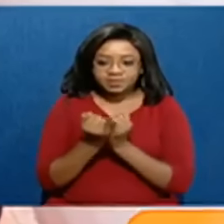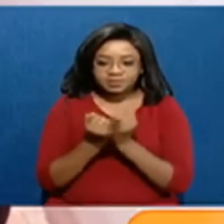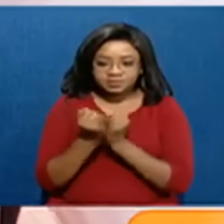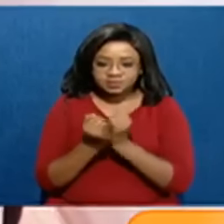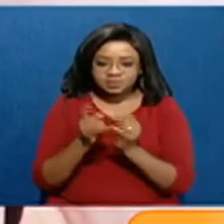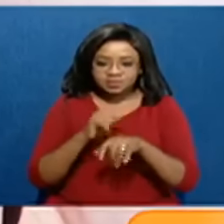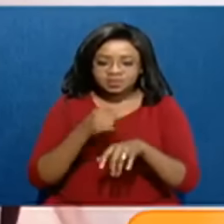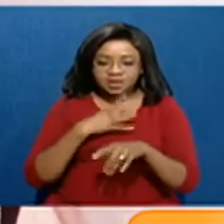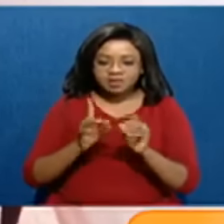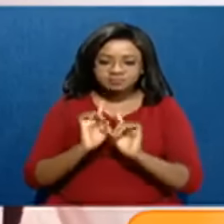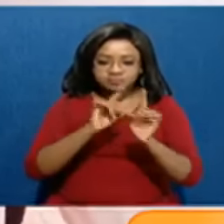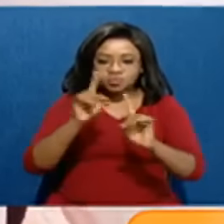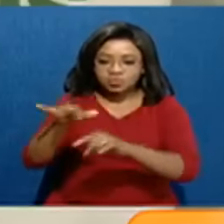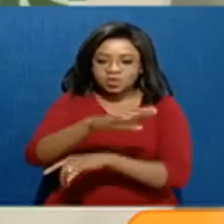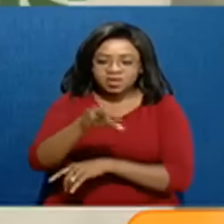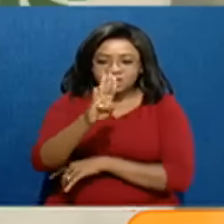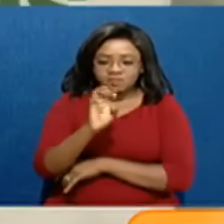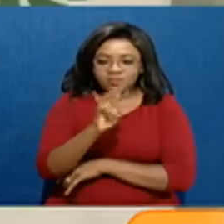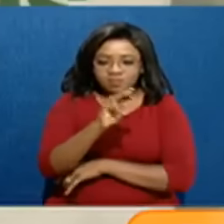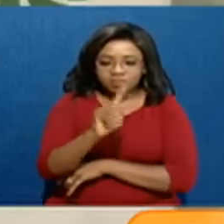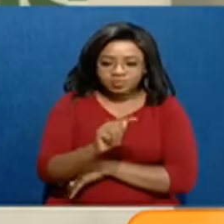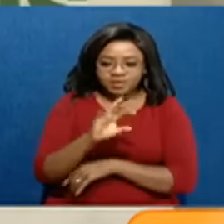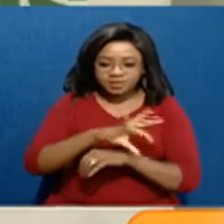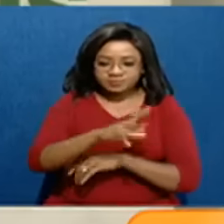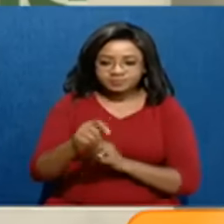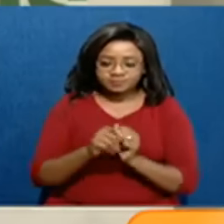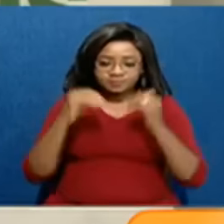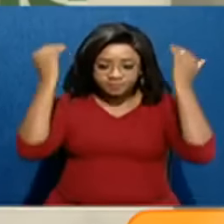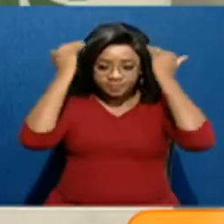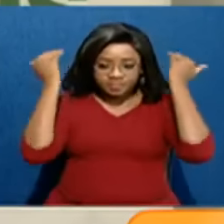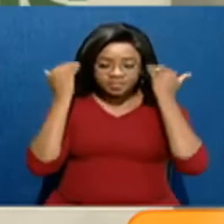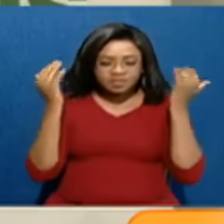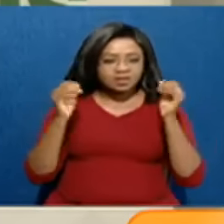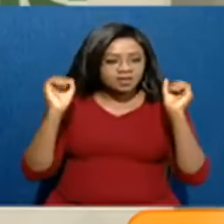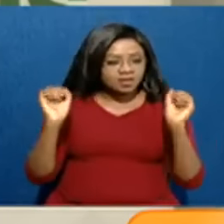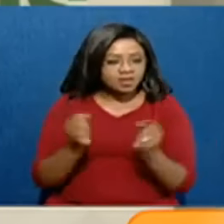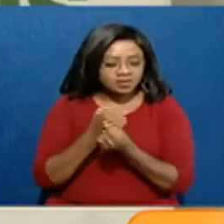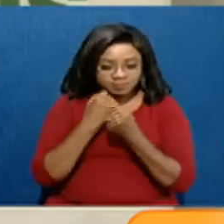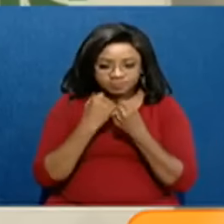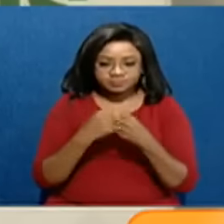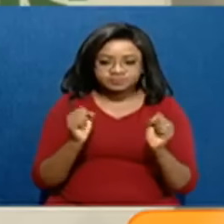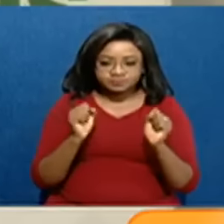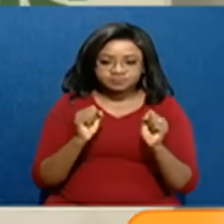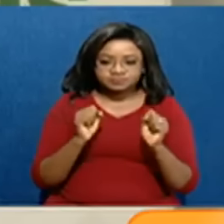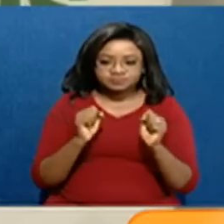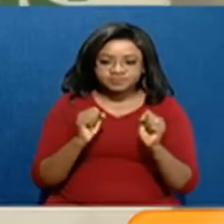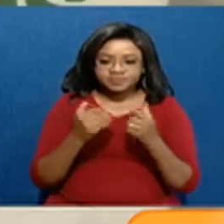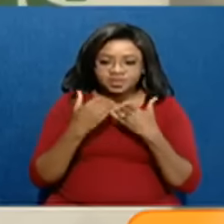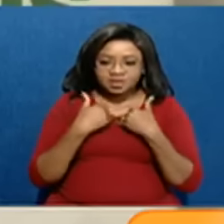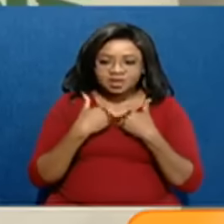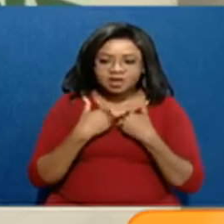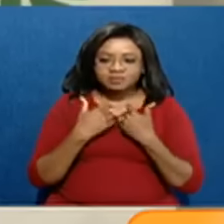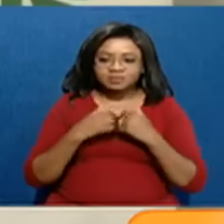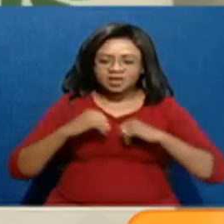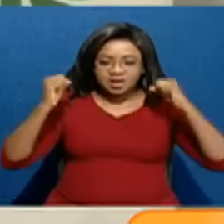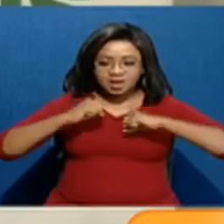development tour of Bomet County. The judiciary is not in any capacity able to enter into